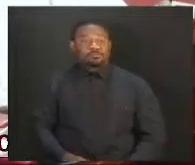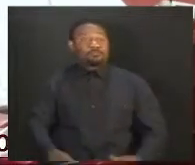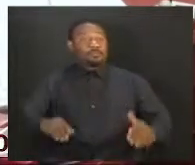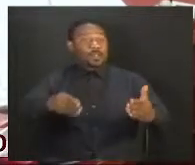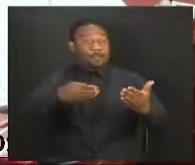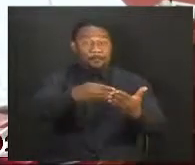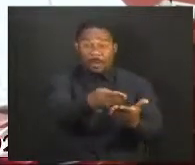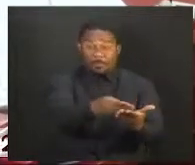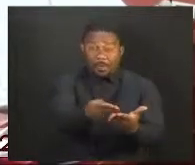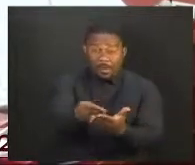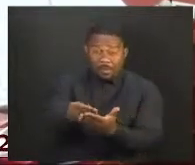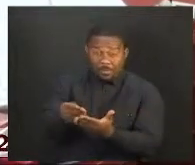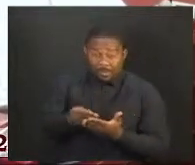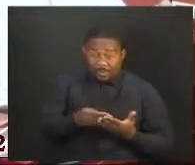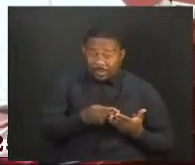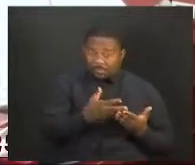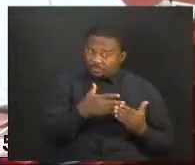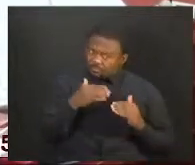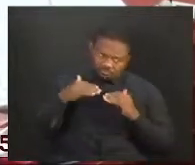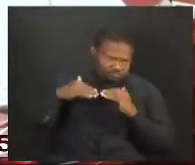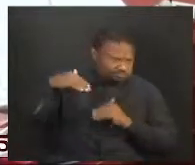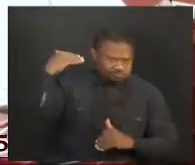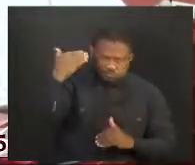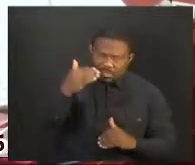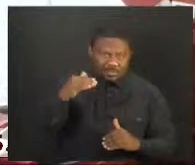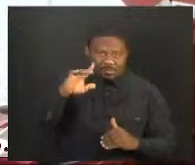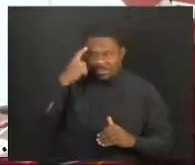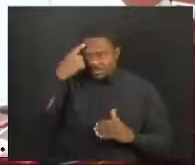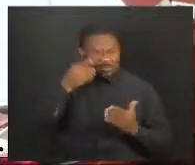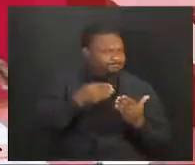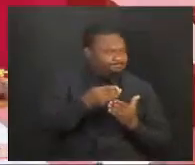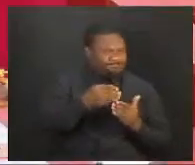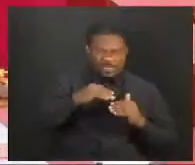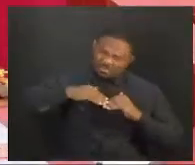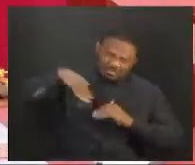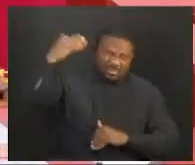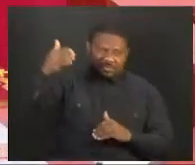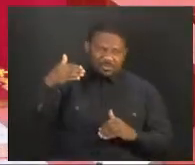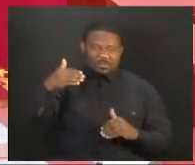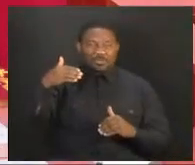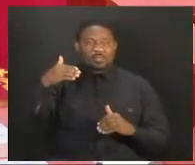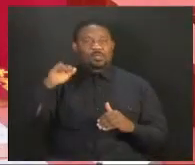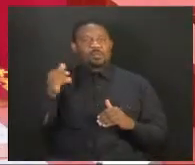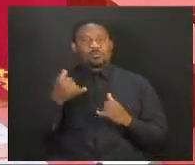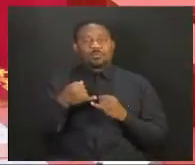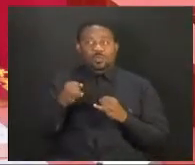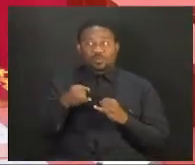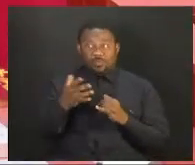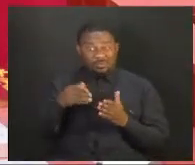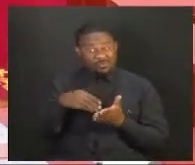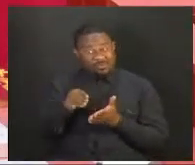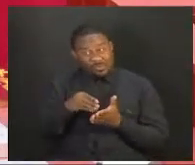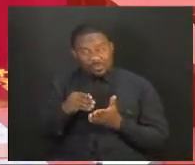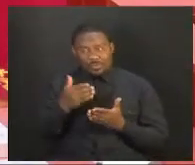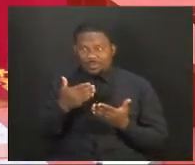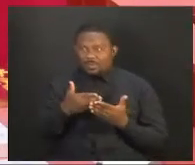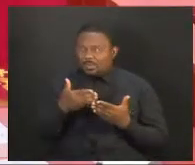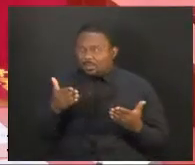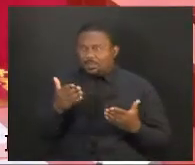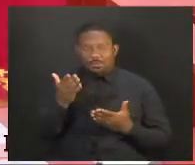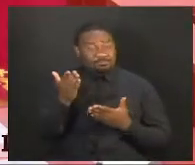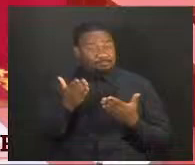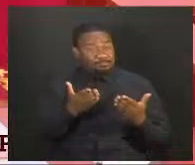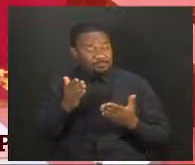lines exceeded their respective targets for the period, except for interest payments, goods and service, and